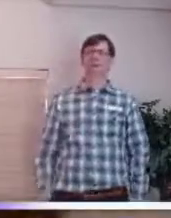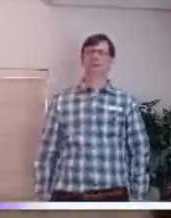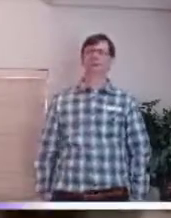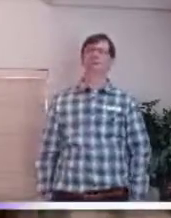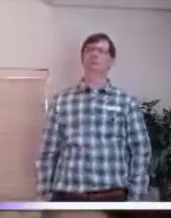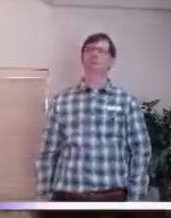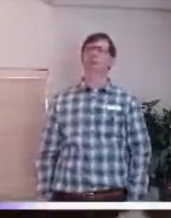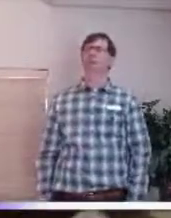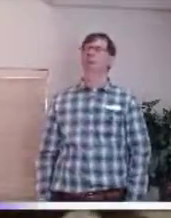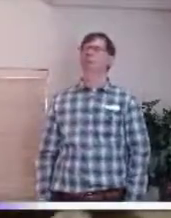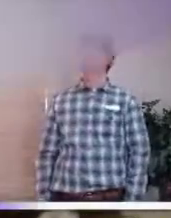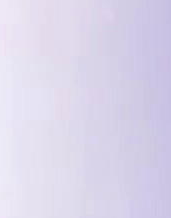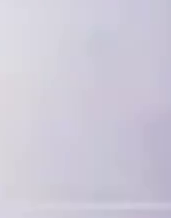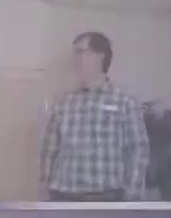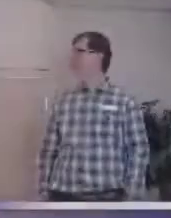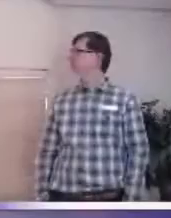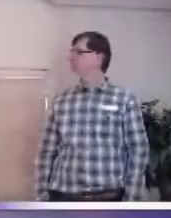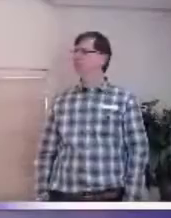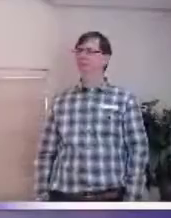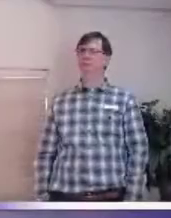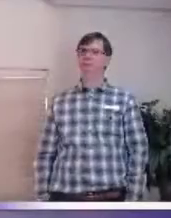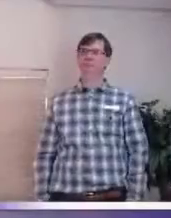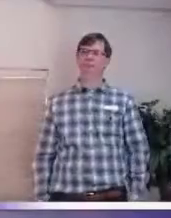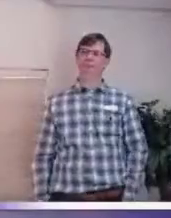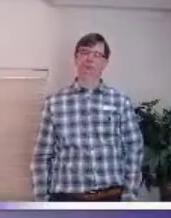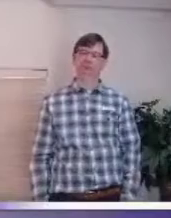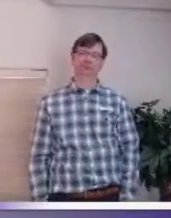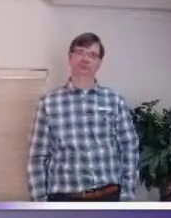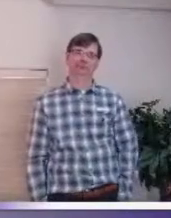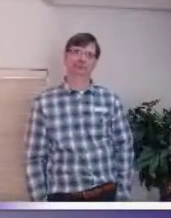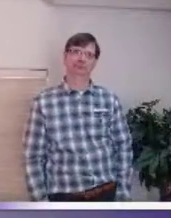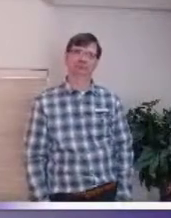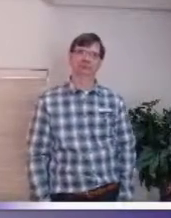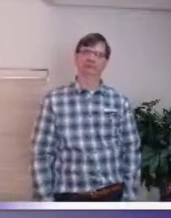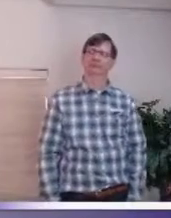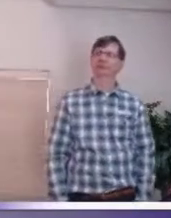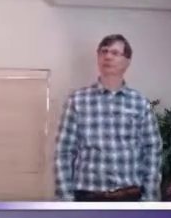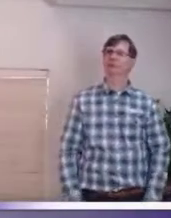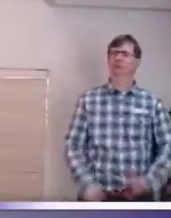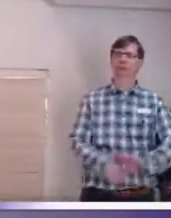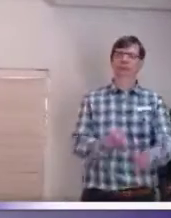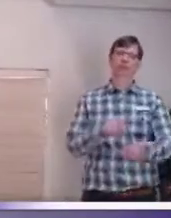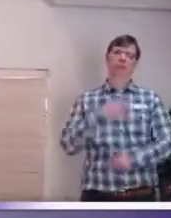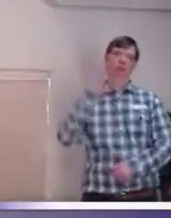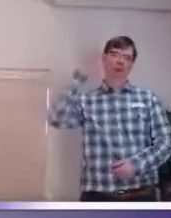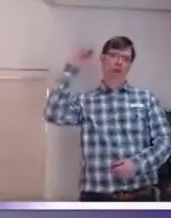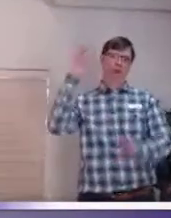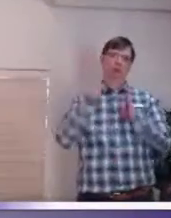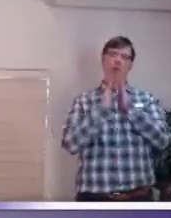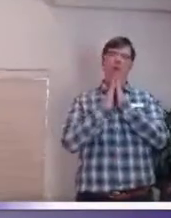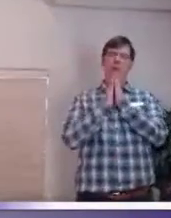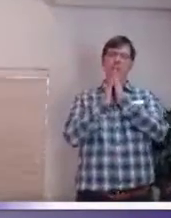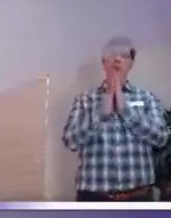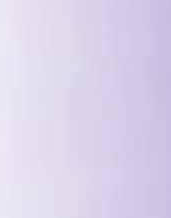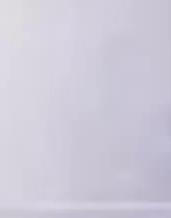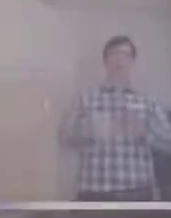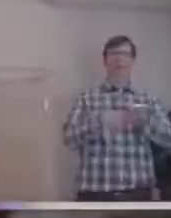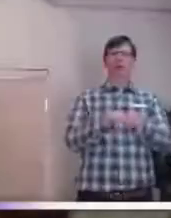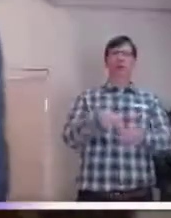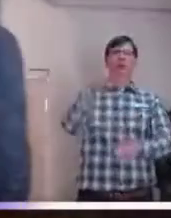Do you want to take it to a little prayer? Do we go to prayer? So we're going to do a little prayer. We're going to do a little